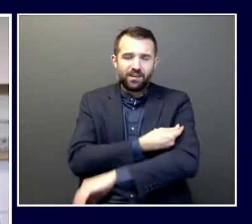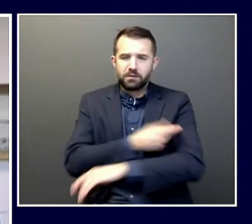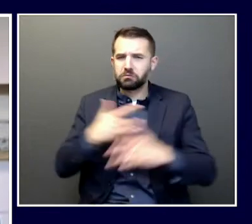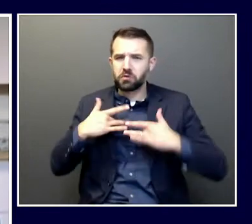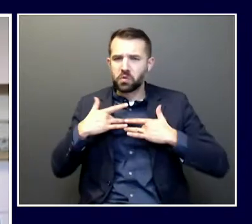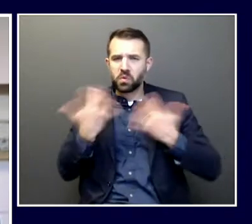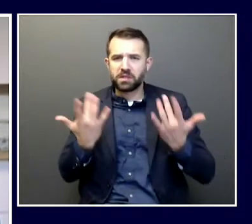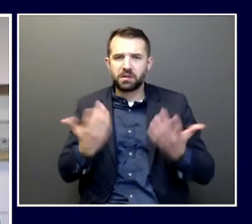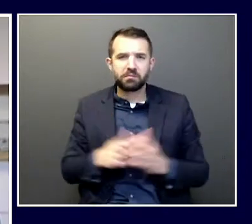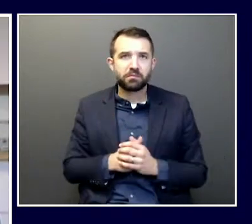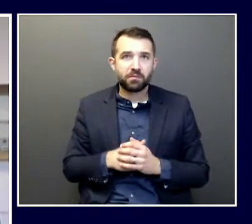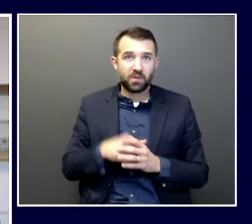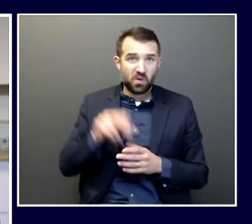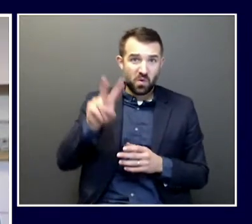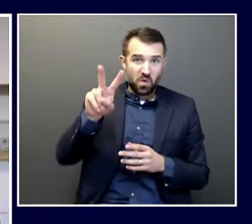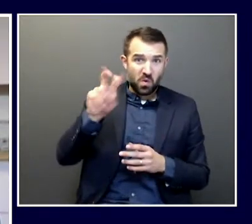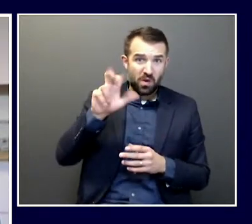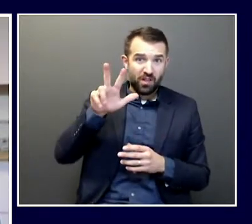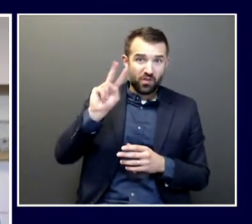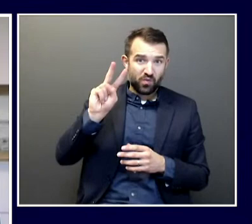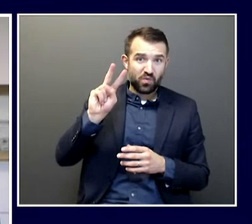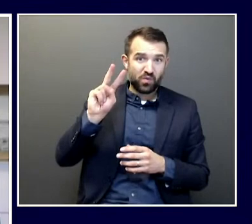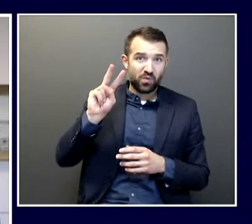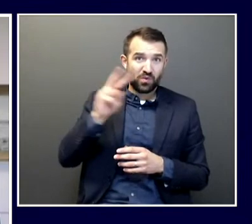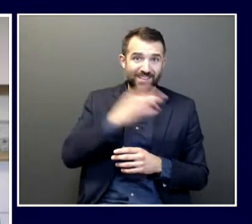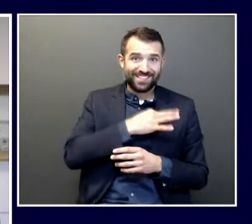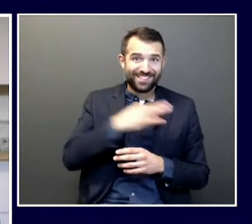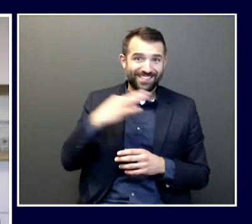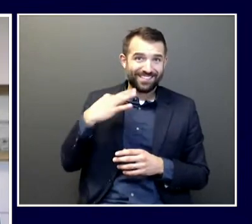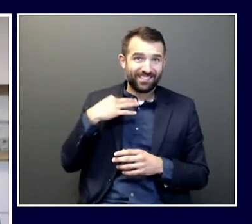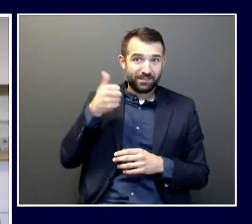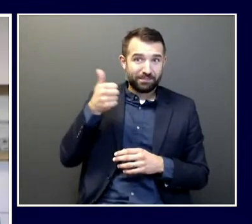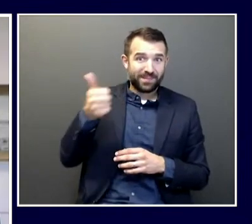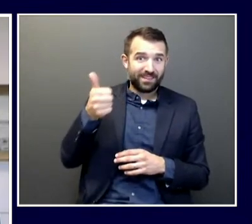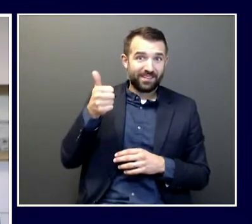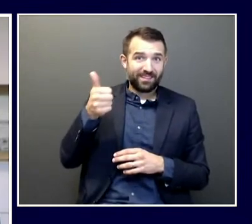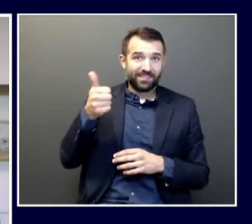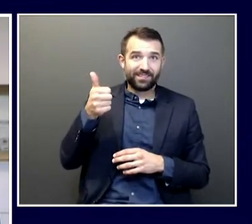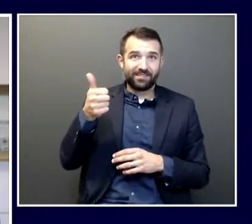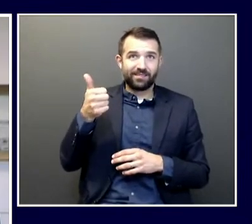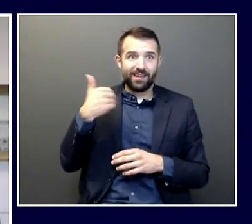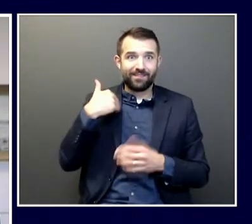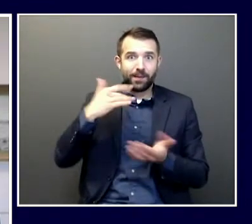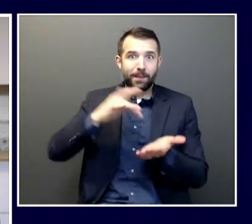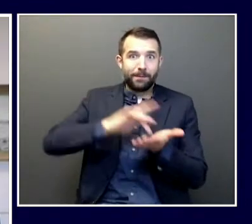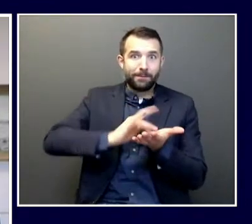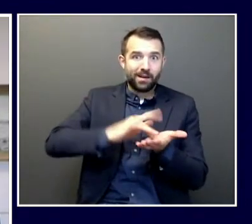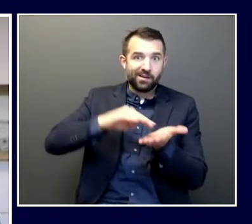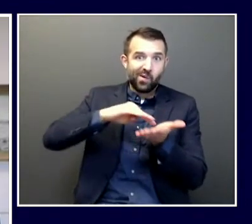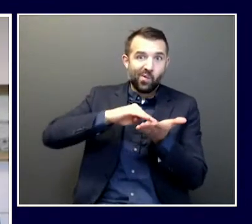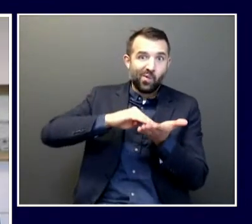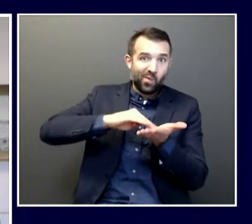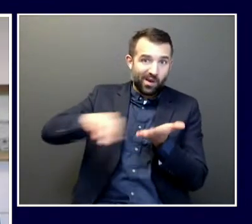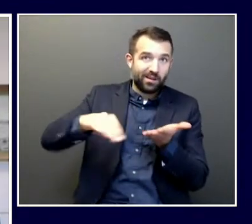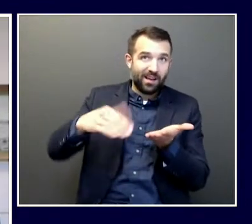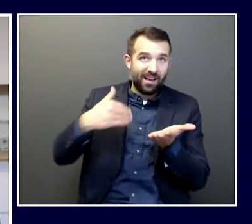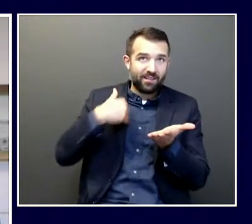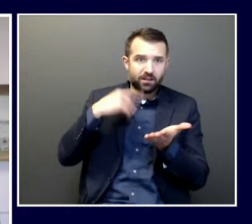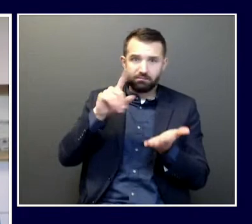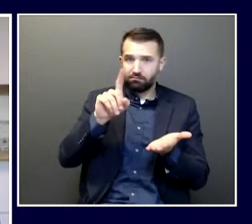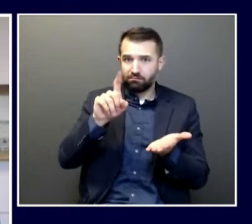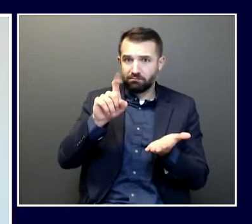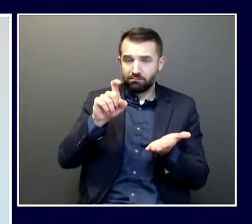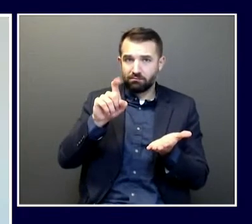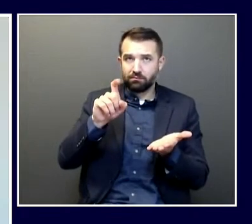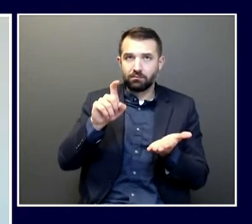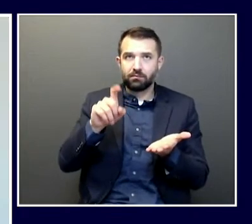232 people all people with medical exemptions? So I think each facility will have its own answer